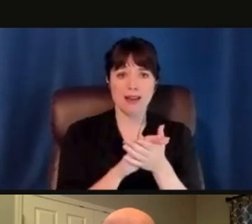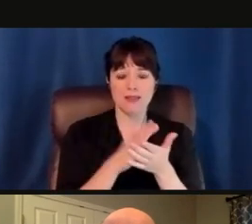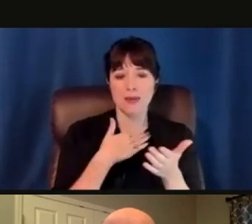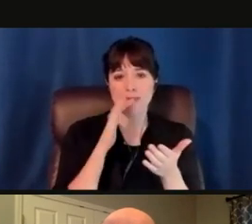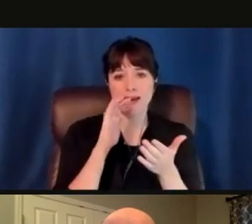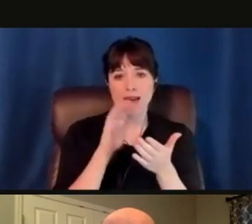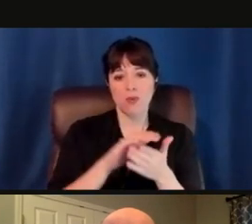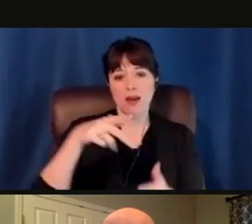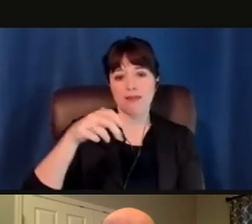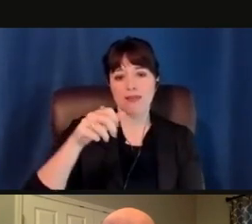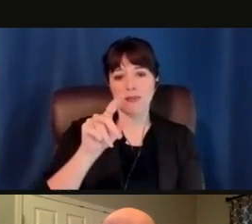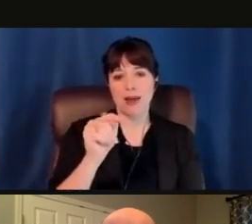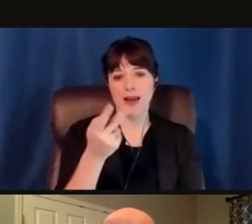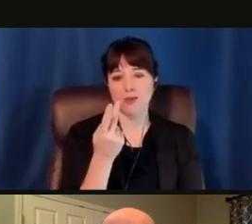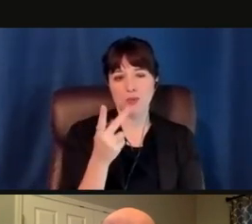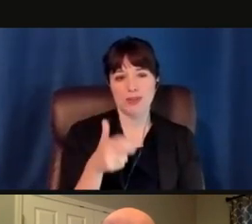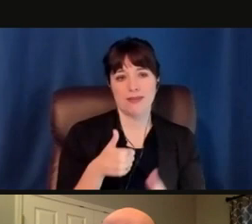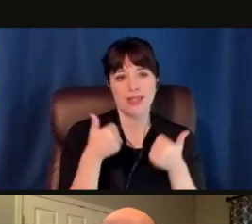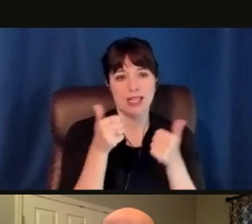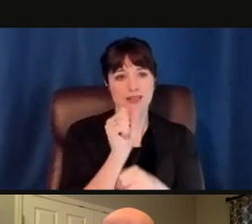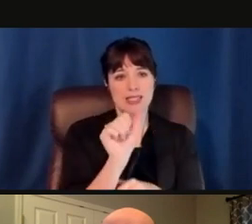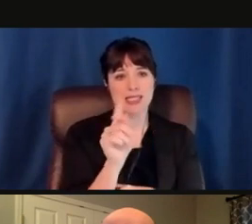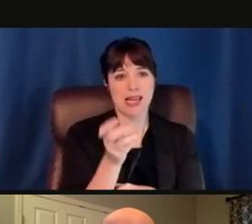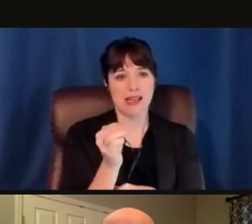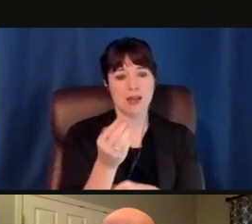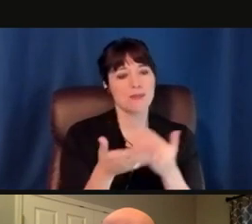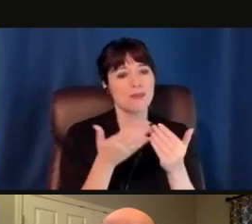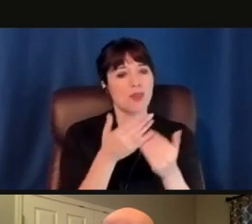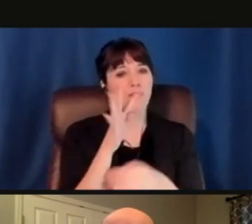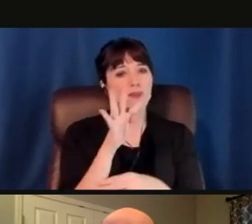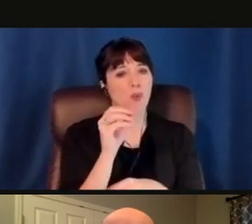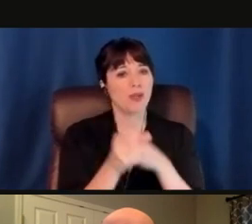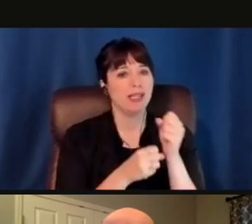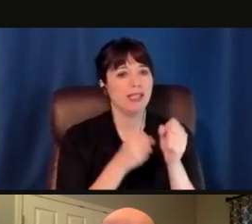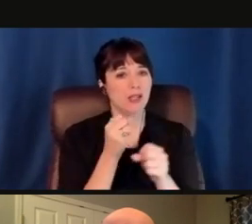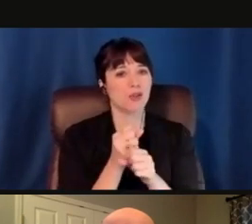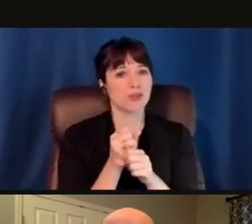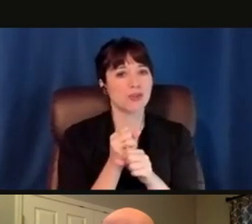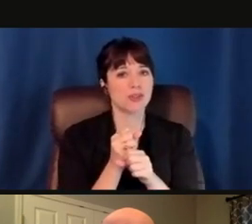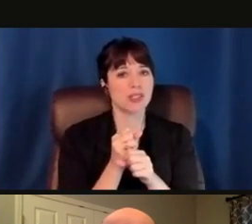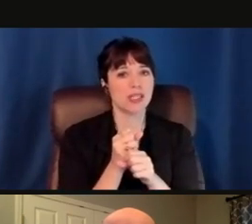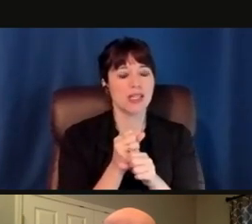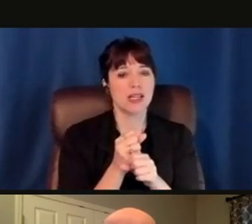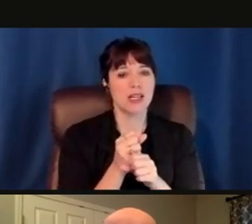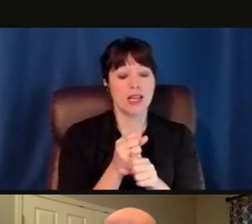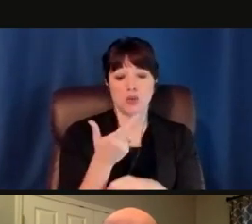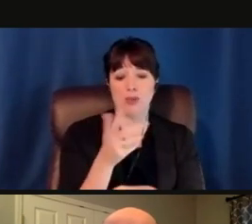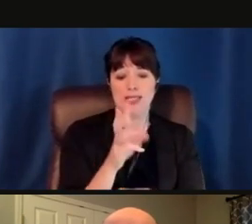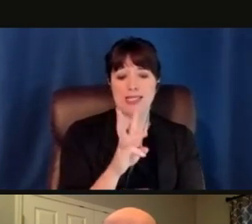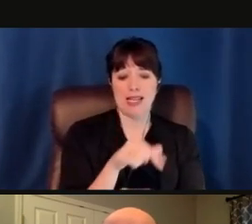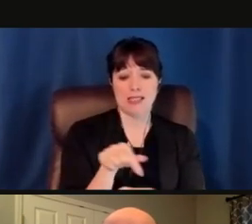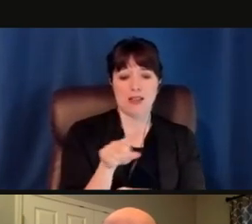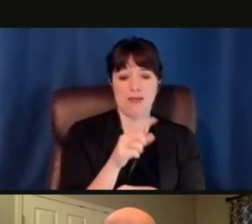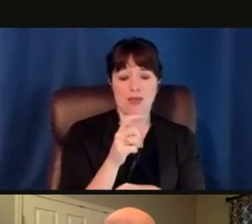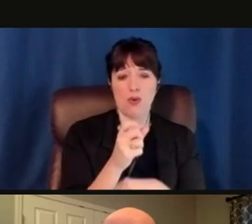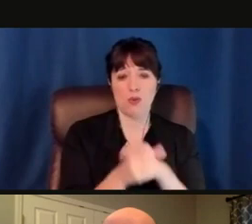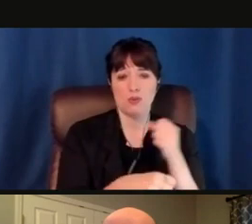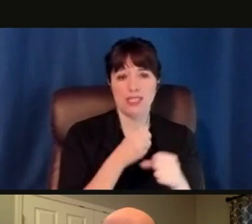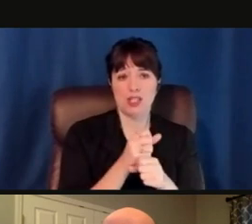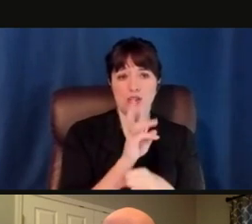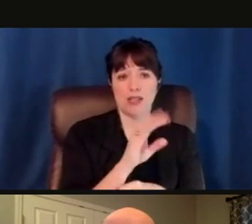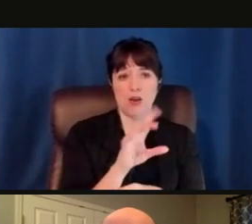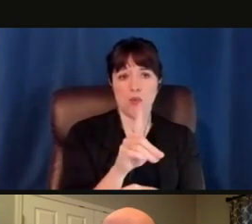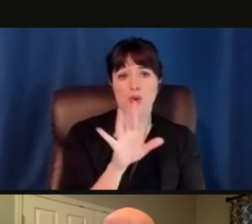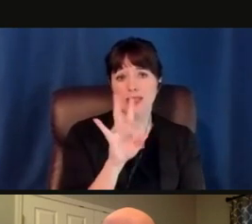Pat, and I have lived in Salem for nearly 40 years, 26 of those in Ward 7.